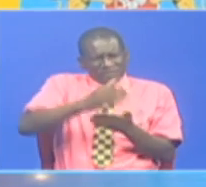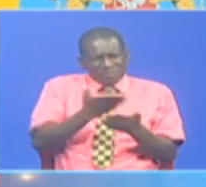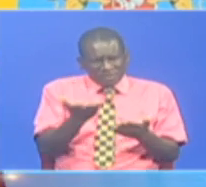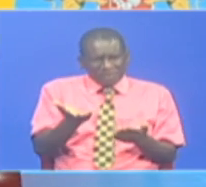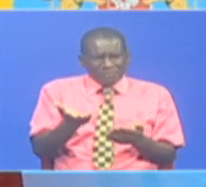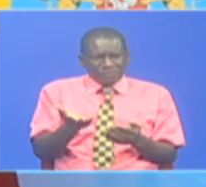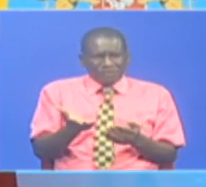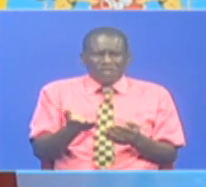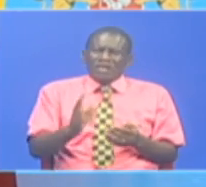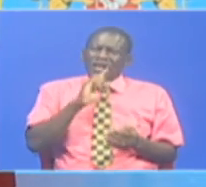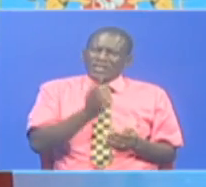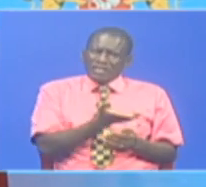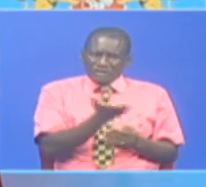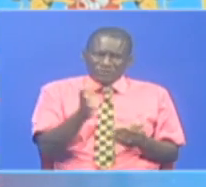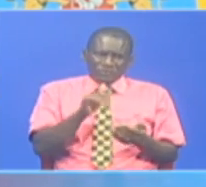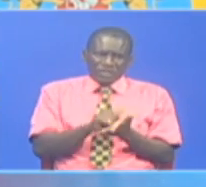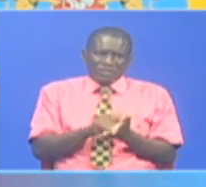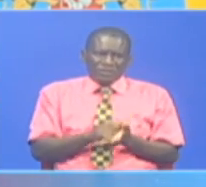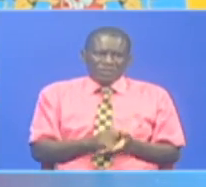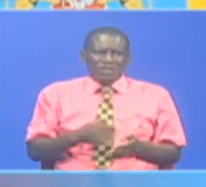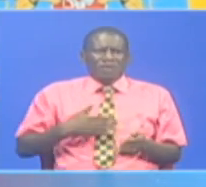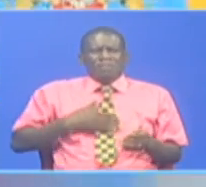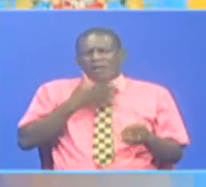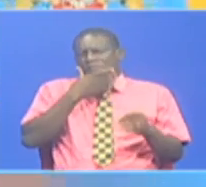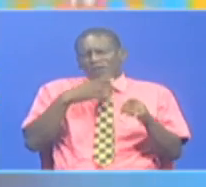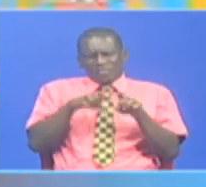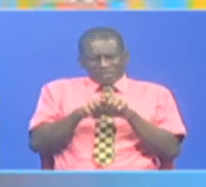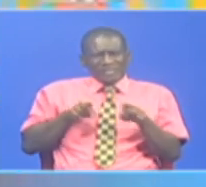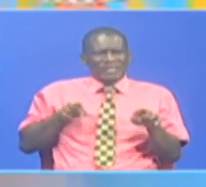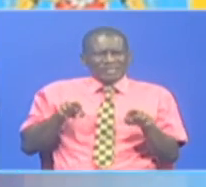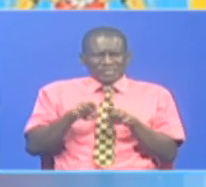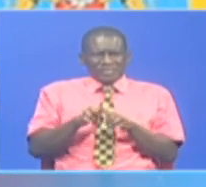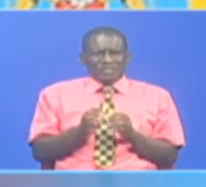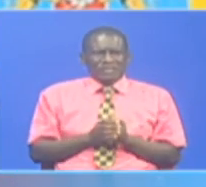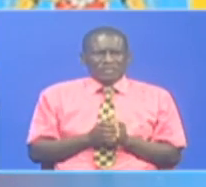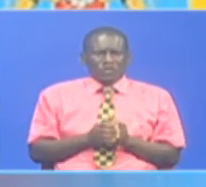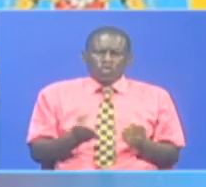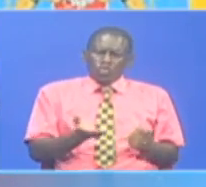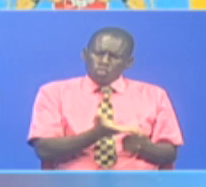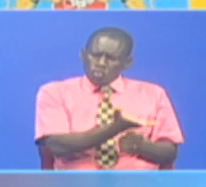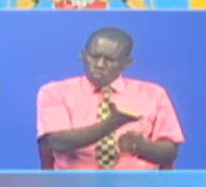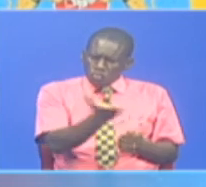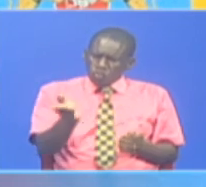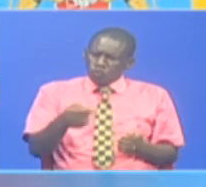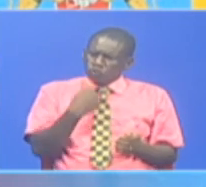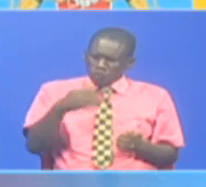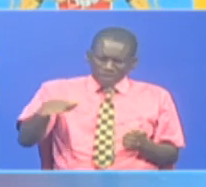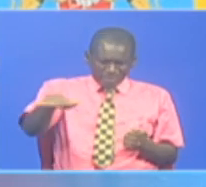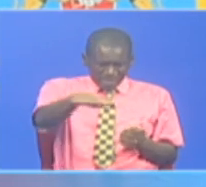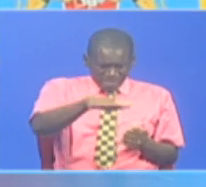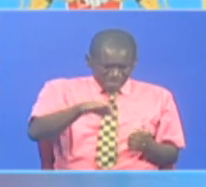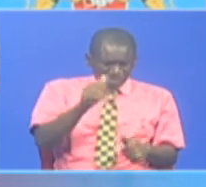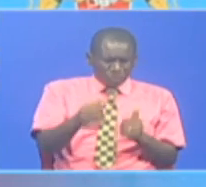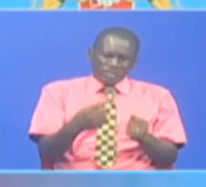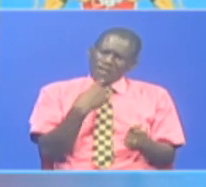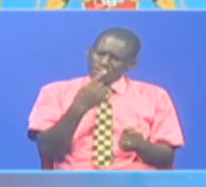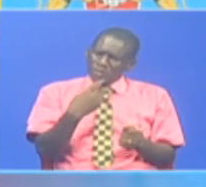niwaambie ndugu zetu na ndugu zetu wale ambao wako area zile